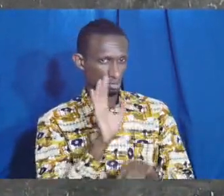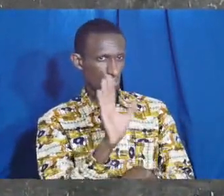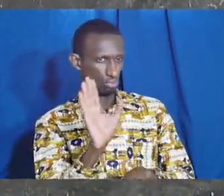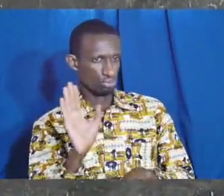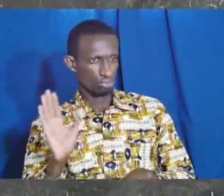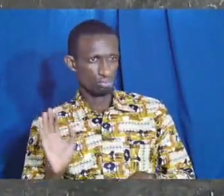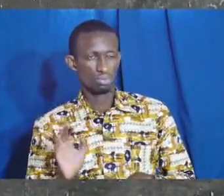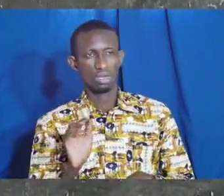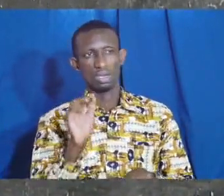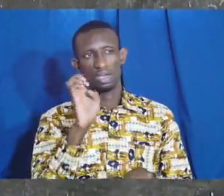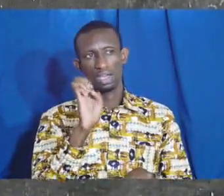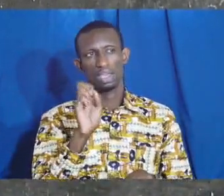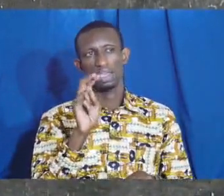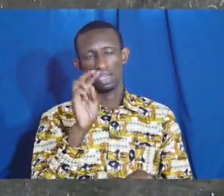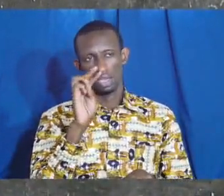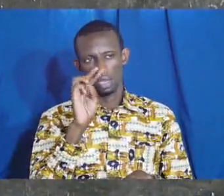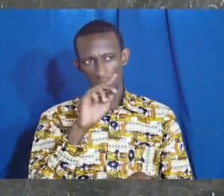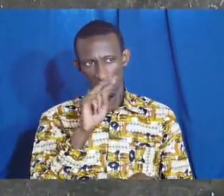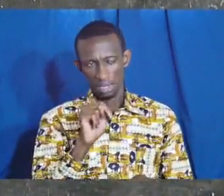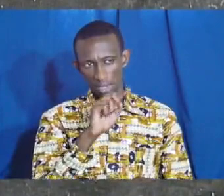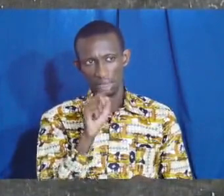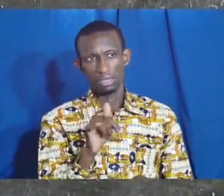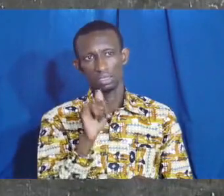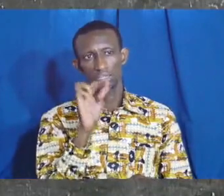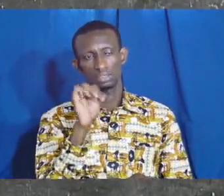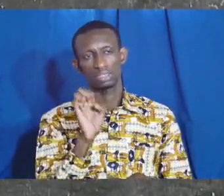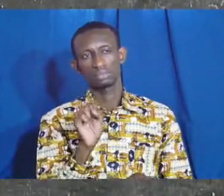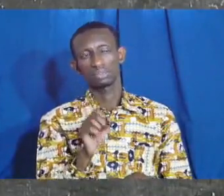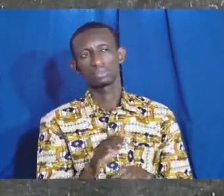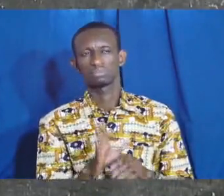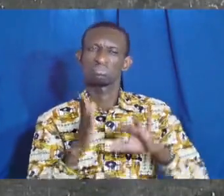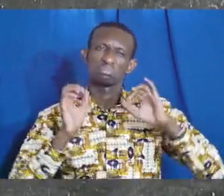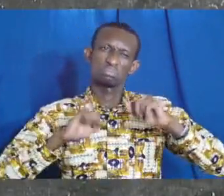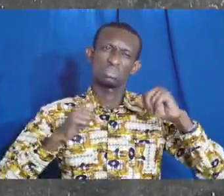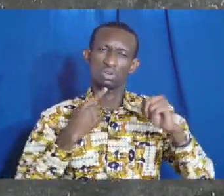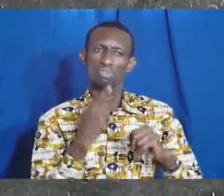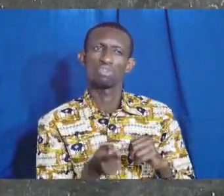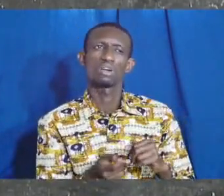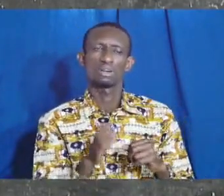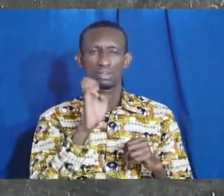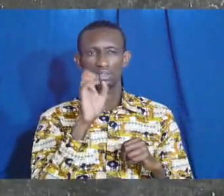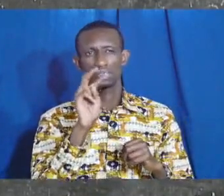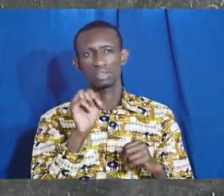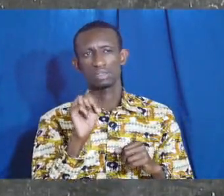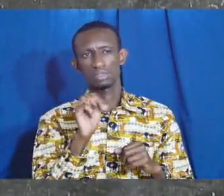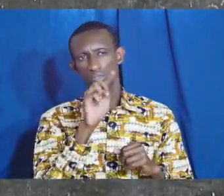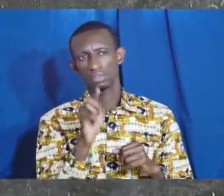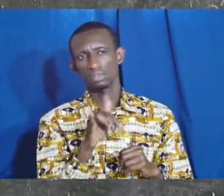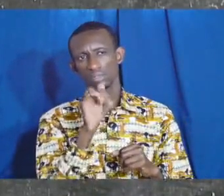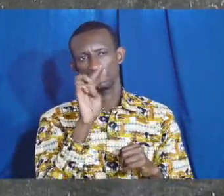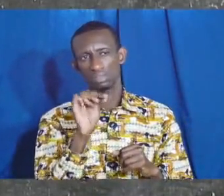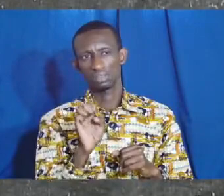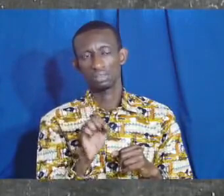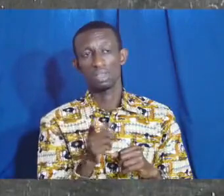We can say another characteristics of enzymes. You can say enzymes are